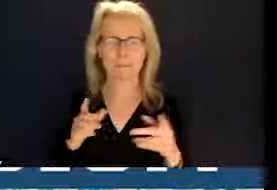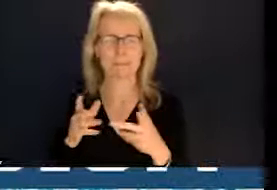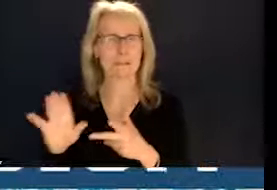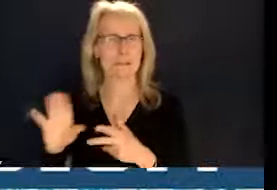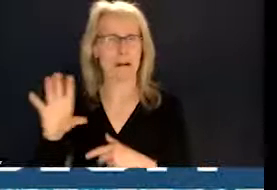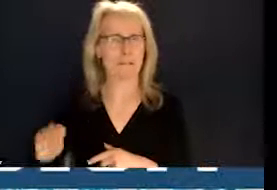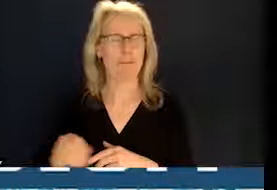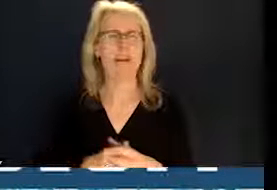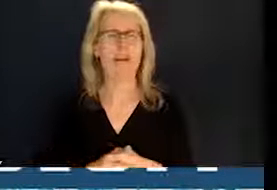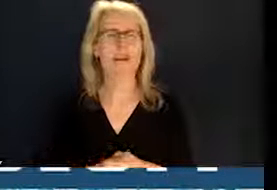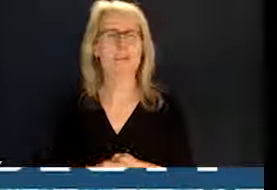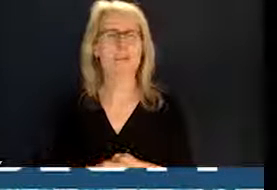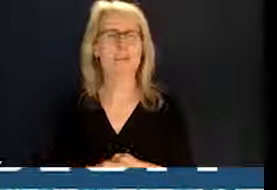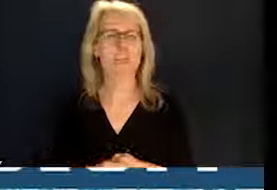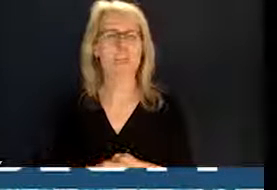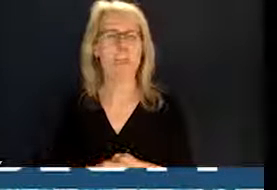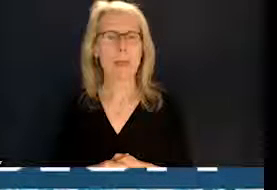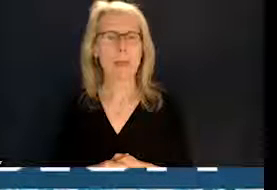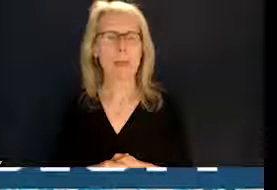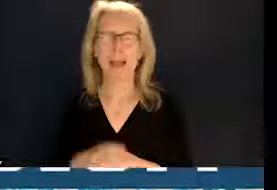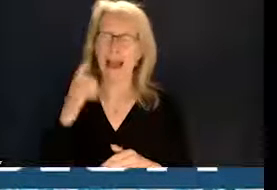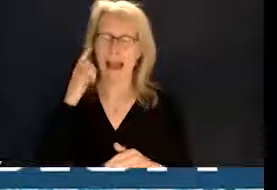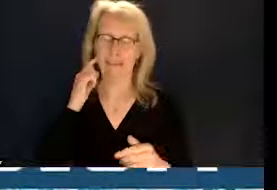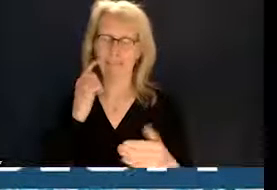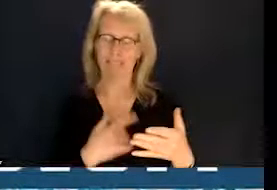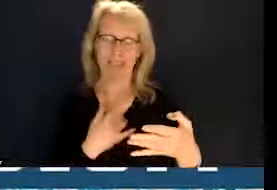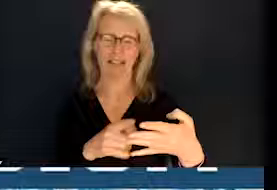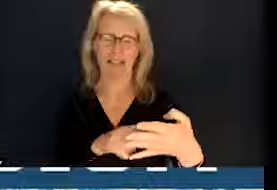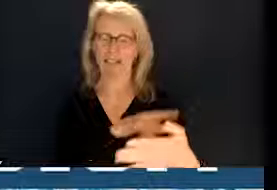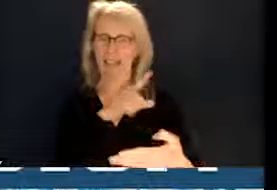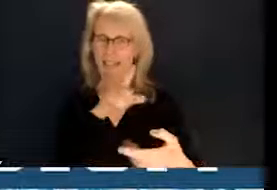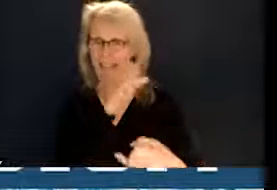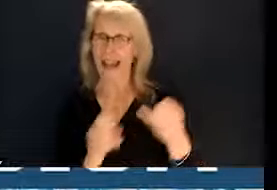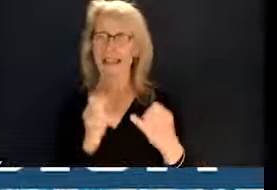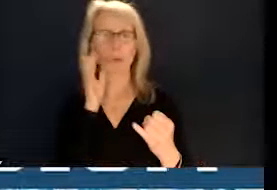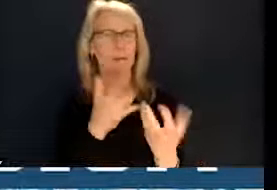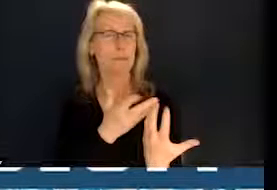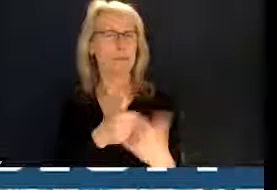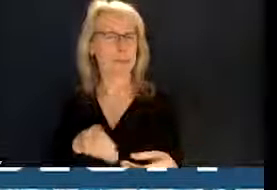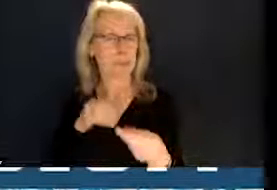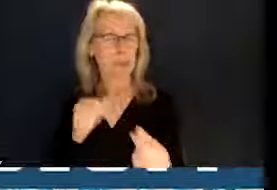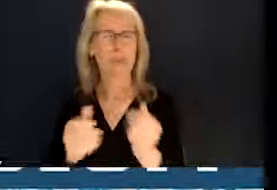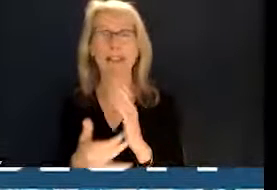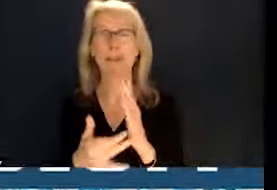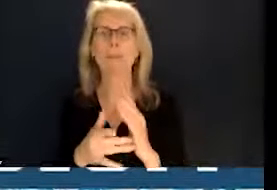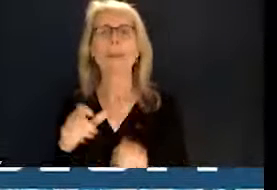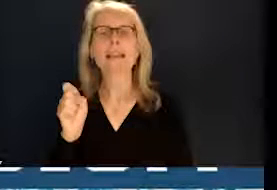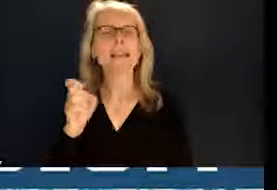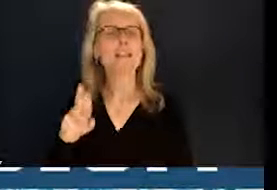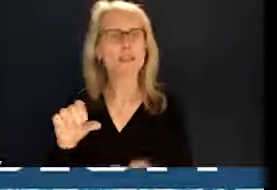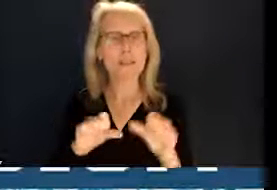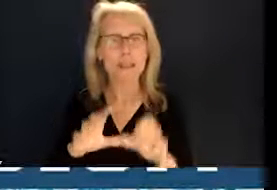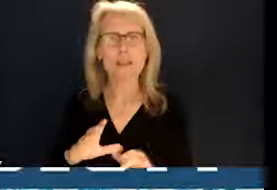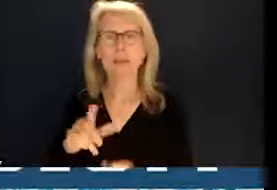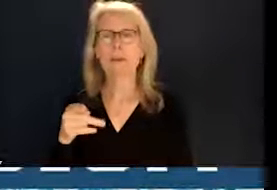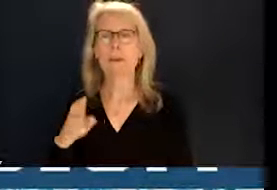It's okay. By the last one, we're going to have everything, all the text up, completely sorted out. And I'm a senior scientist with the Pacific Institute on